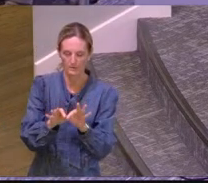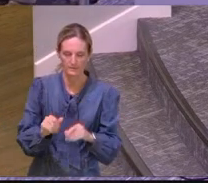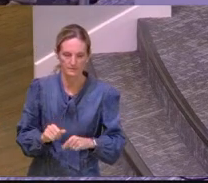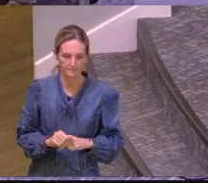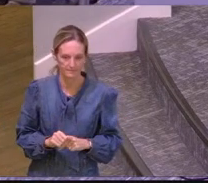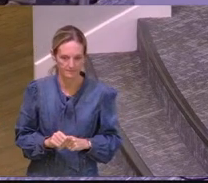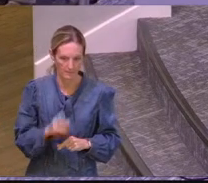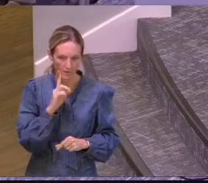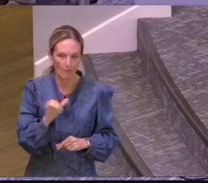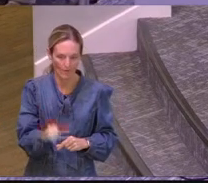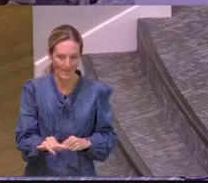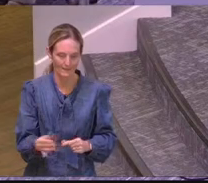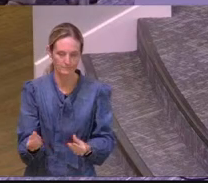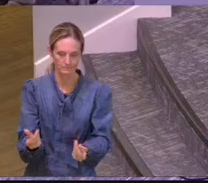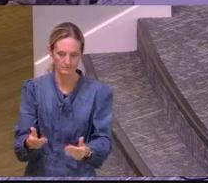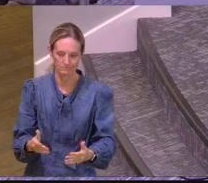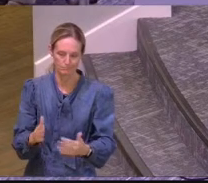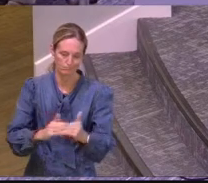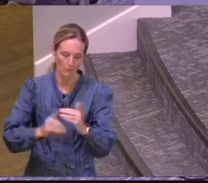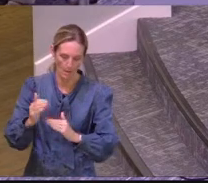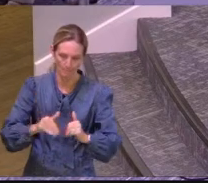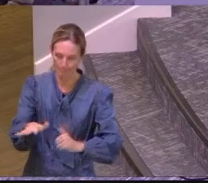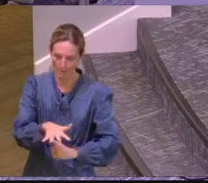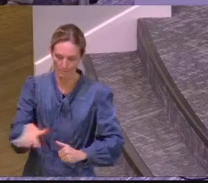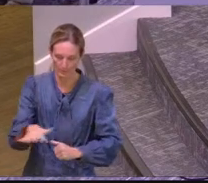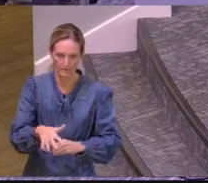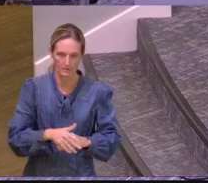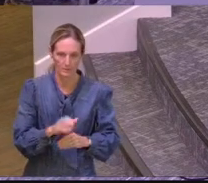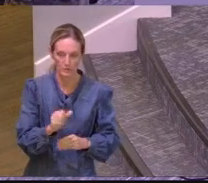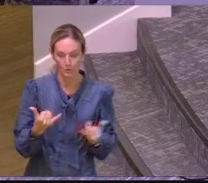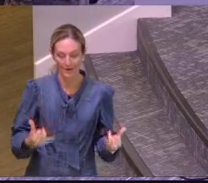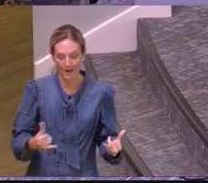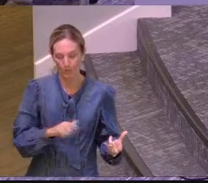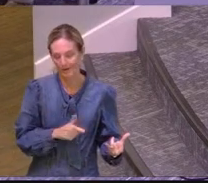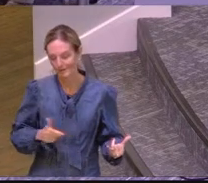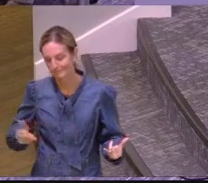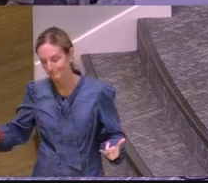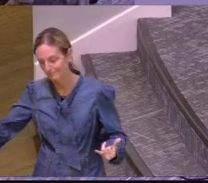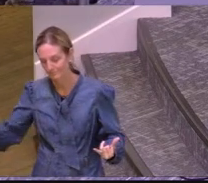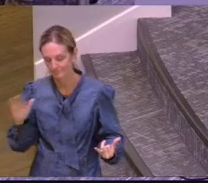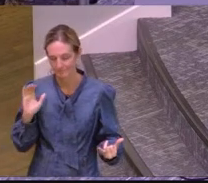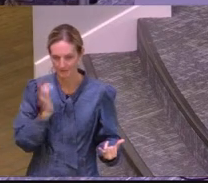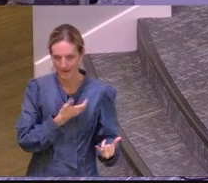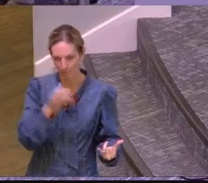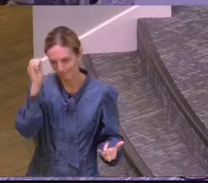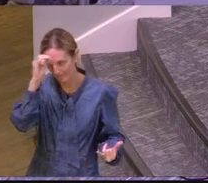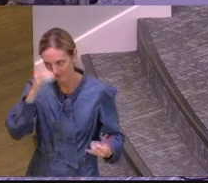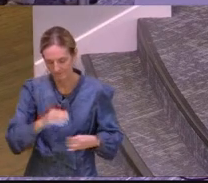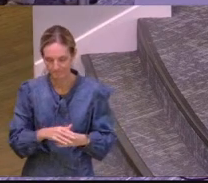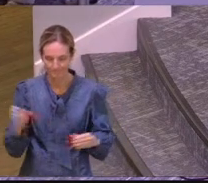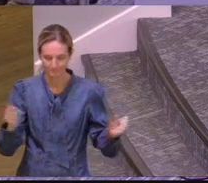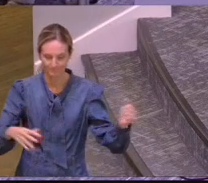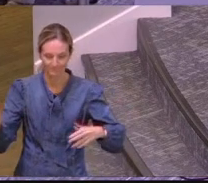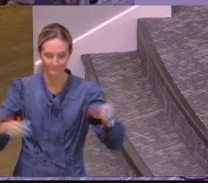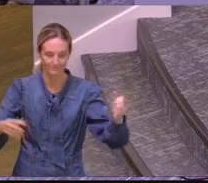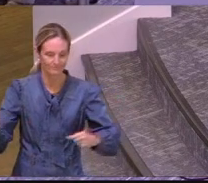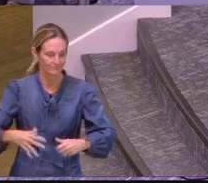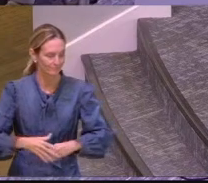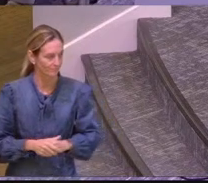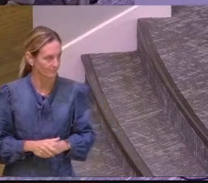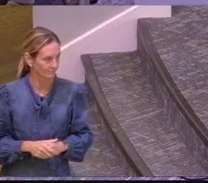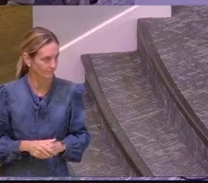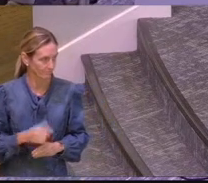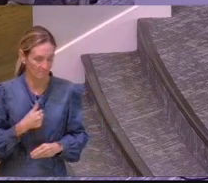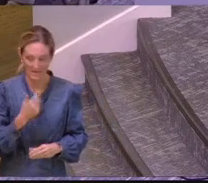for that property. And so we're just kind of going around the room and giving our thoughts on next steps. I'll just